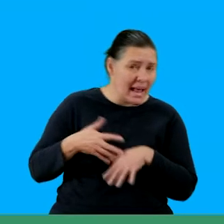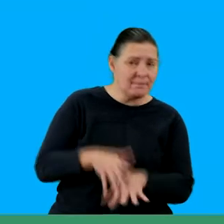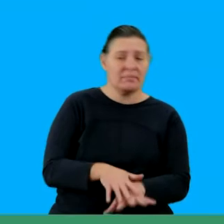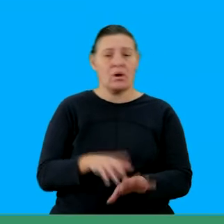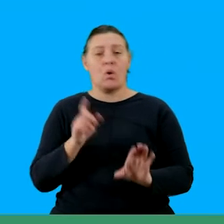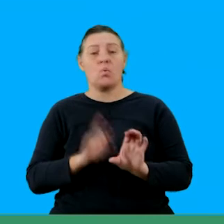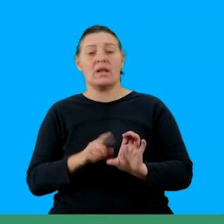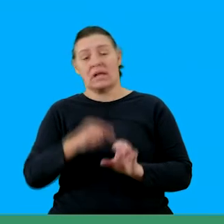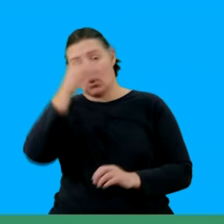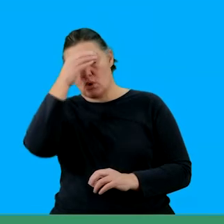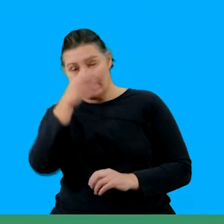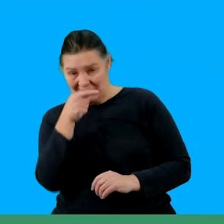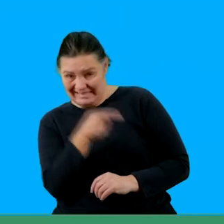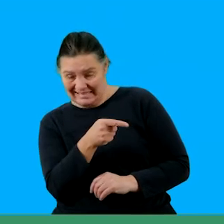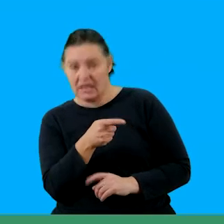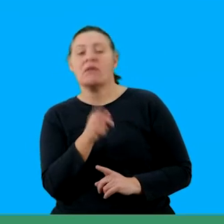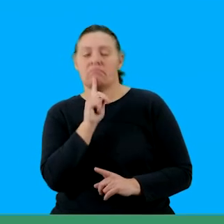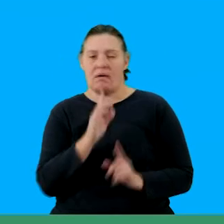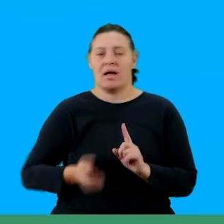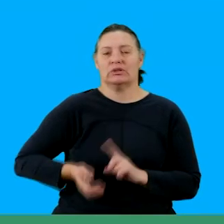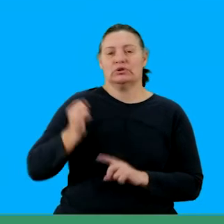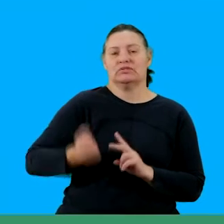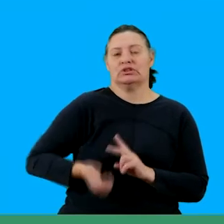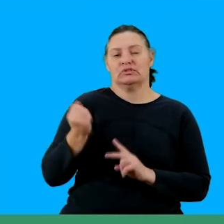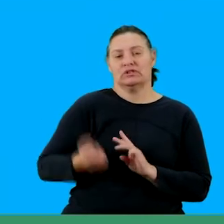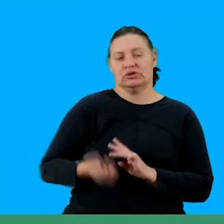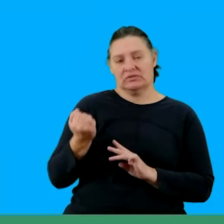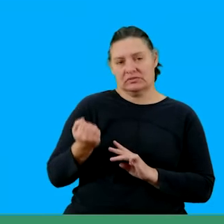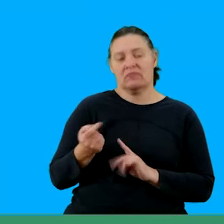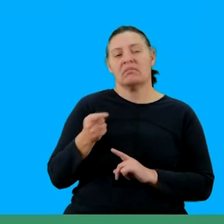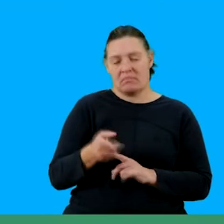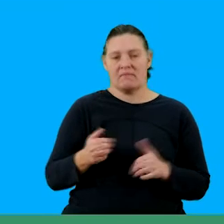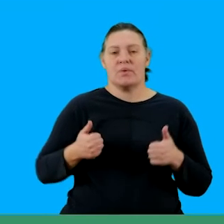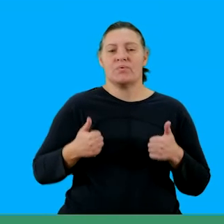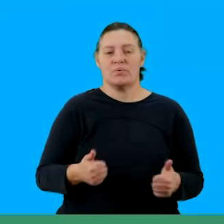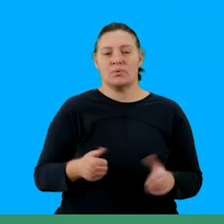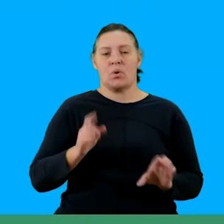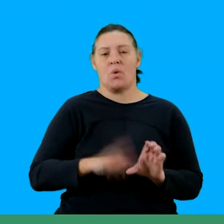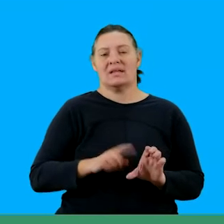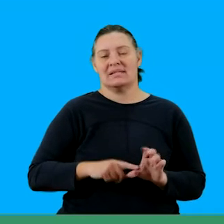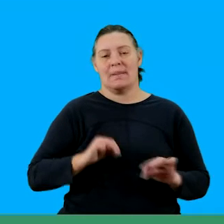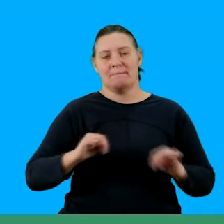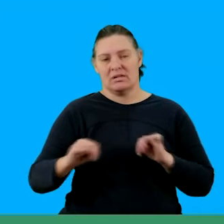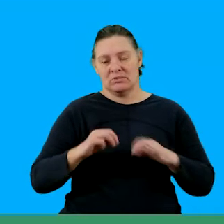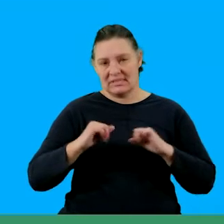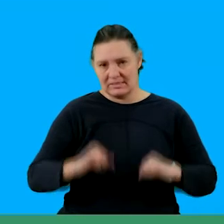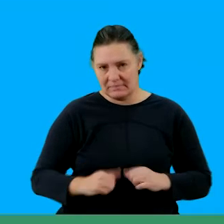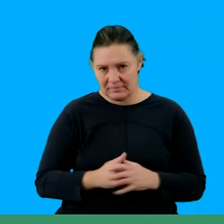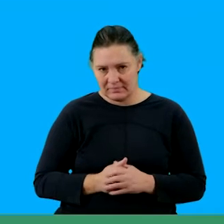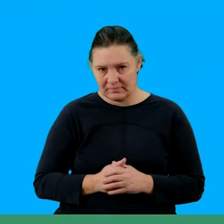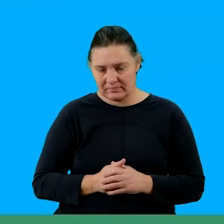the quality concept, then they will achieve the state of having a good quality management